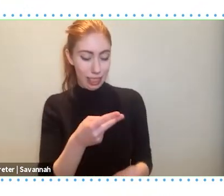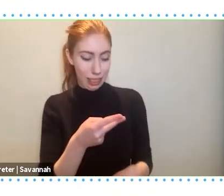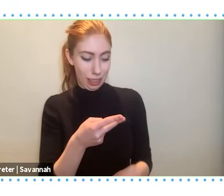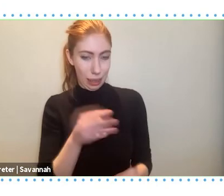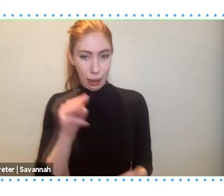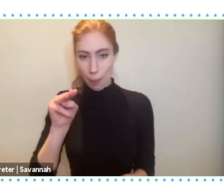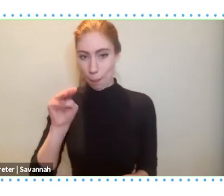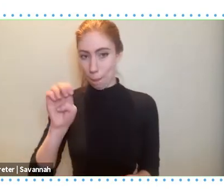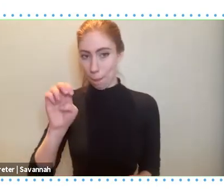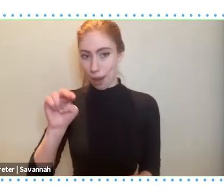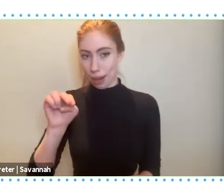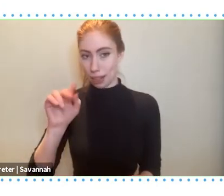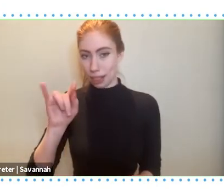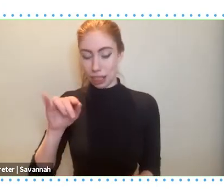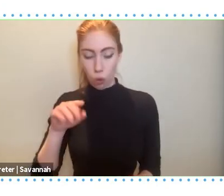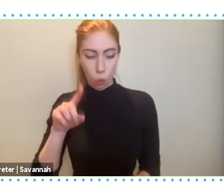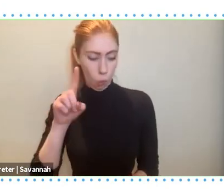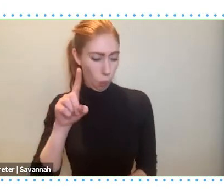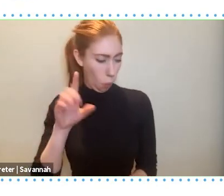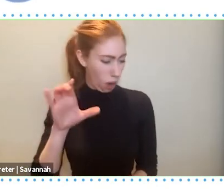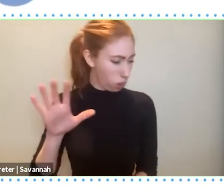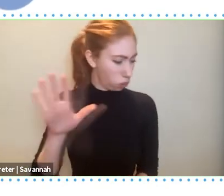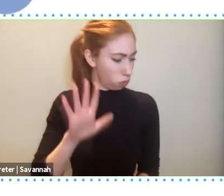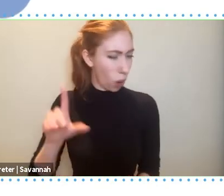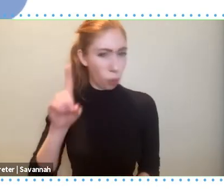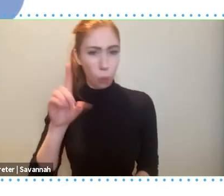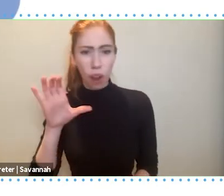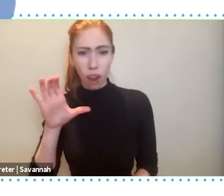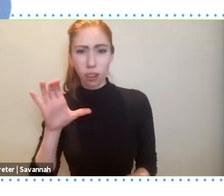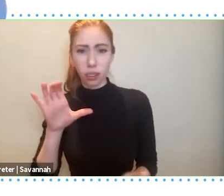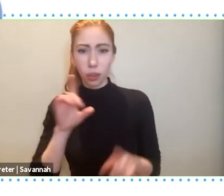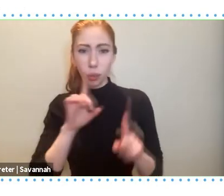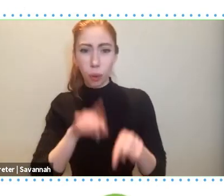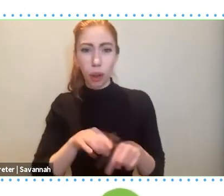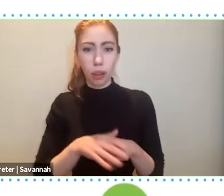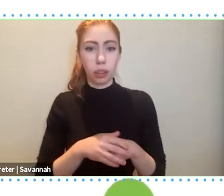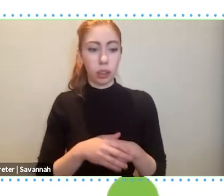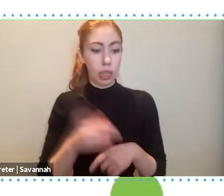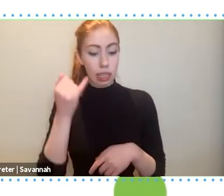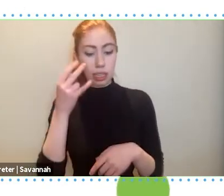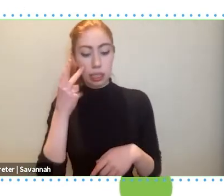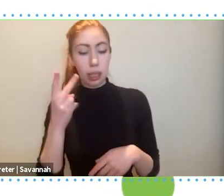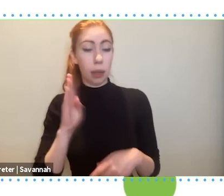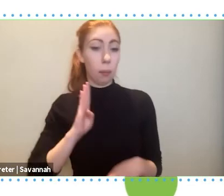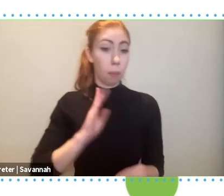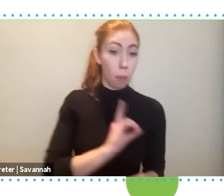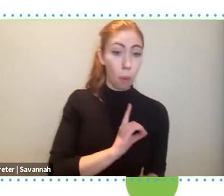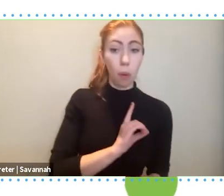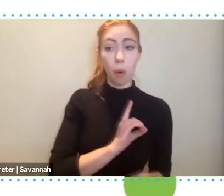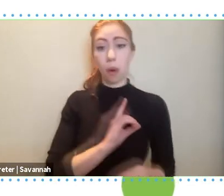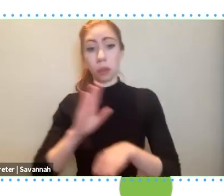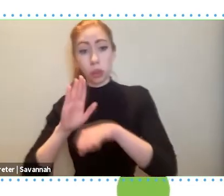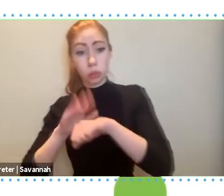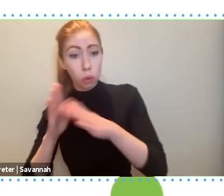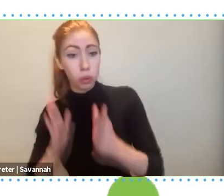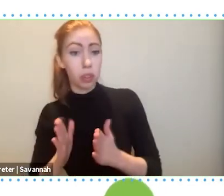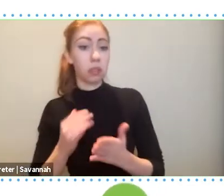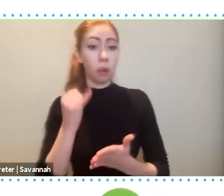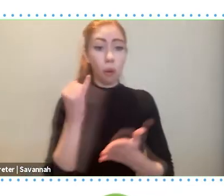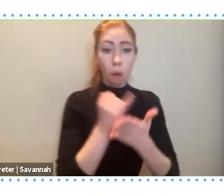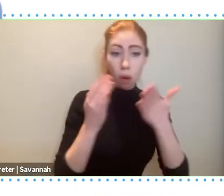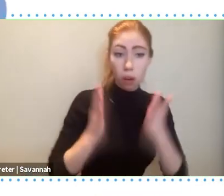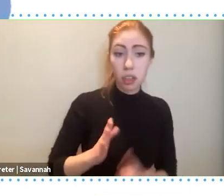93 board members, 91 leaders of arts organizations, staff members, artists, consultants. And I do